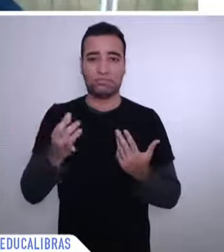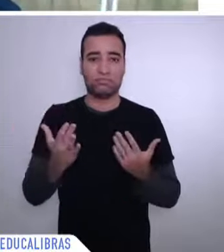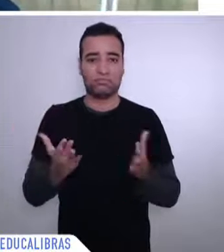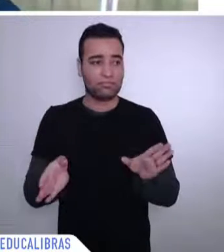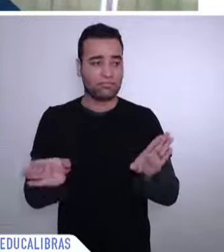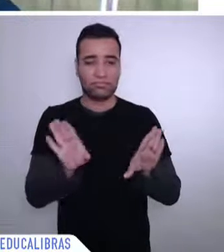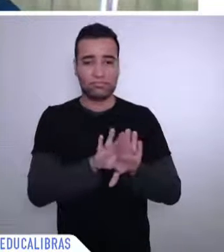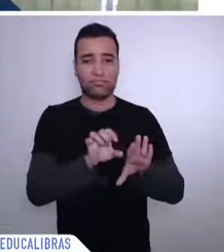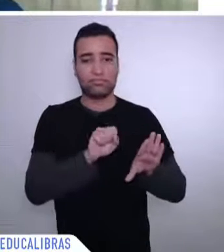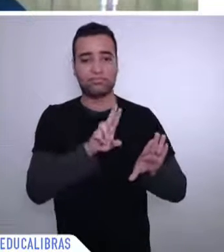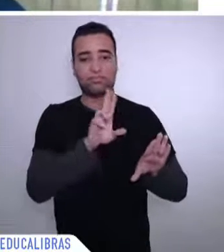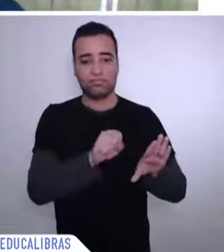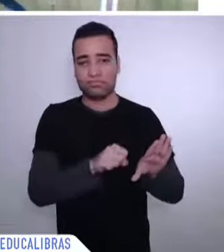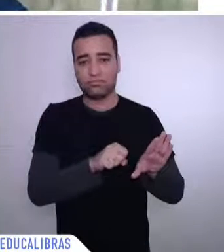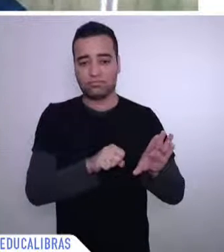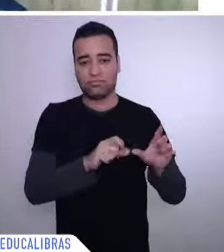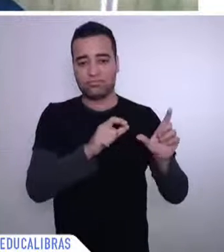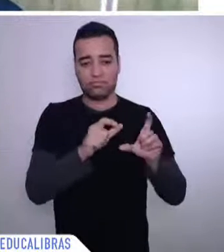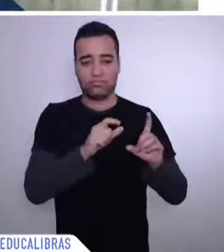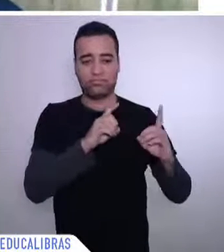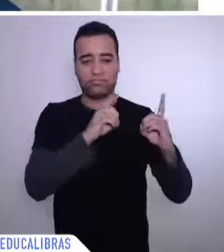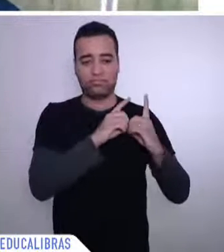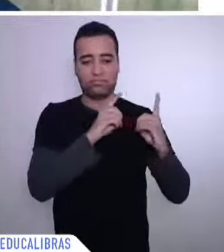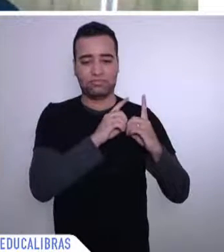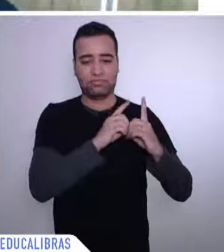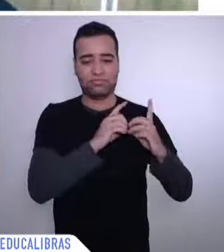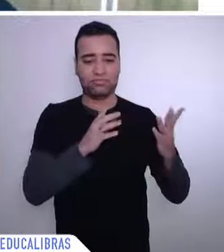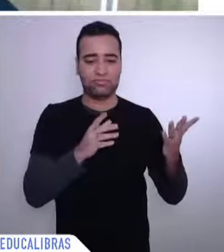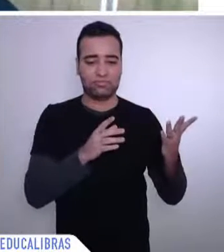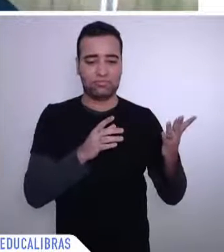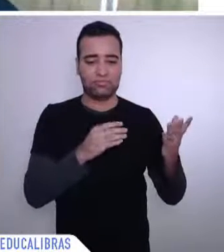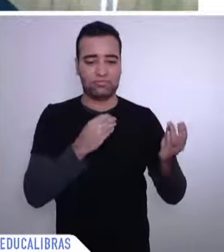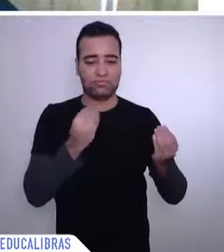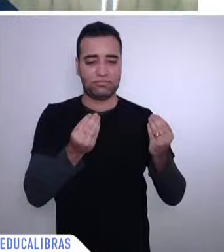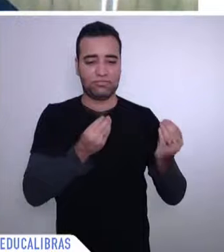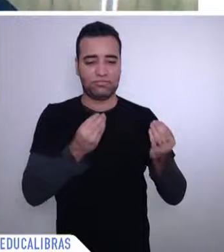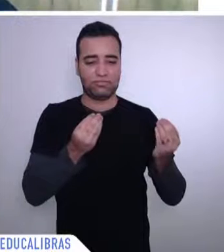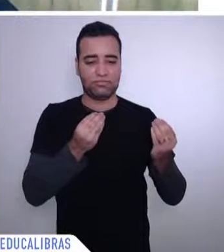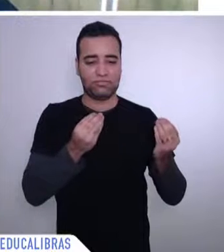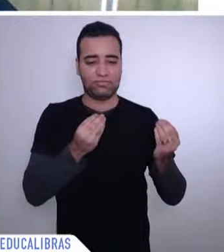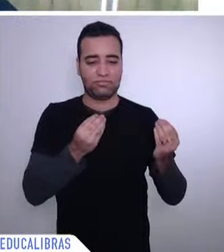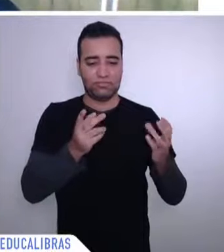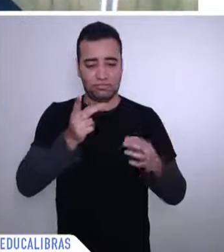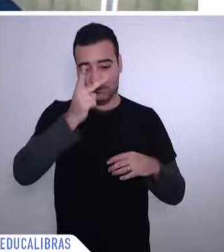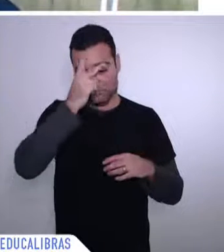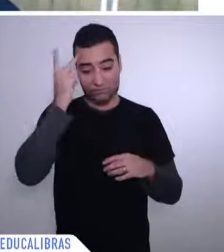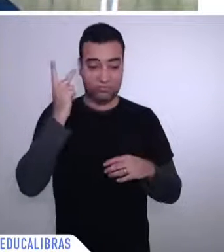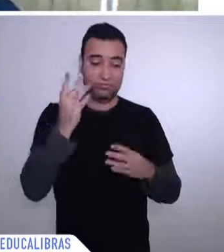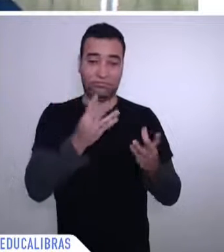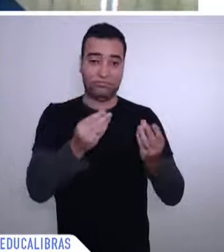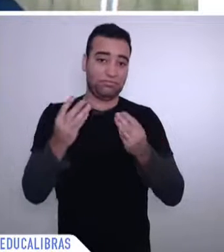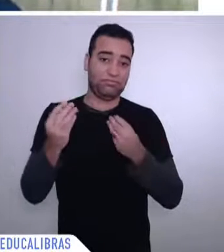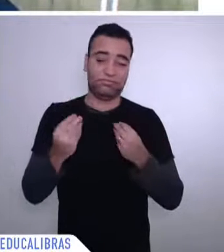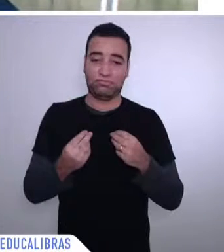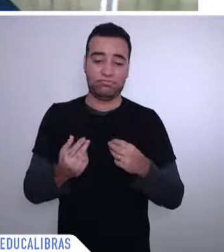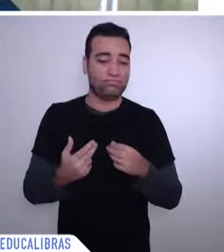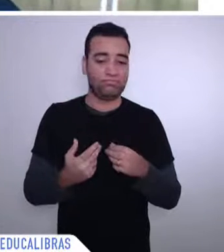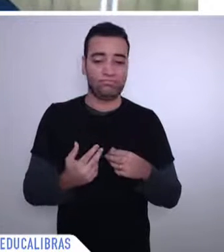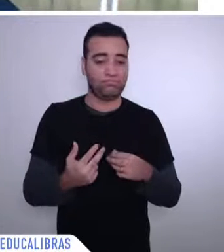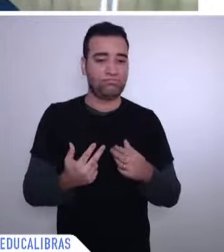5 countries that have a health system similar to us. If we had